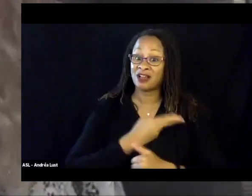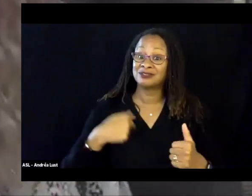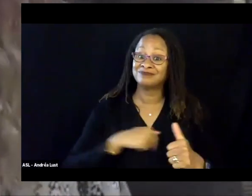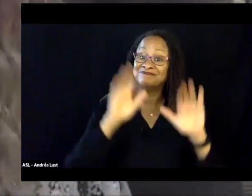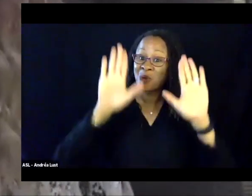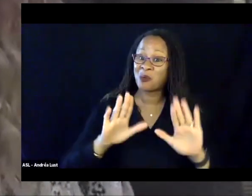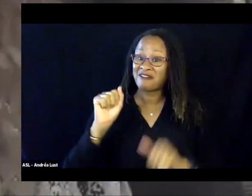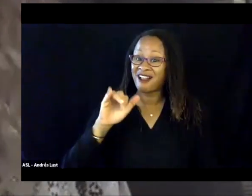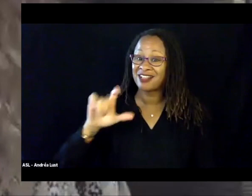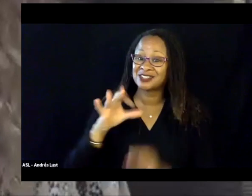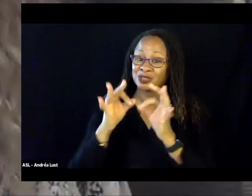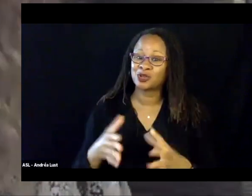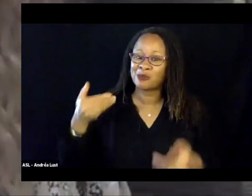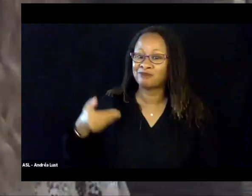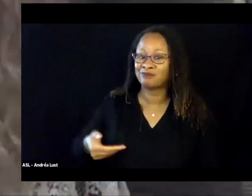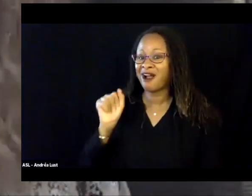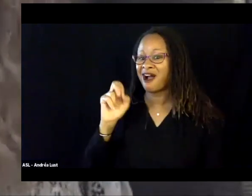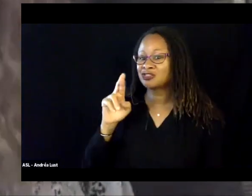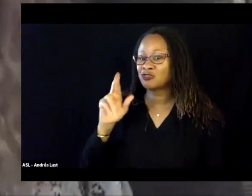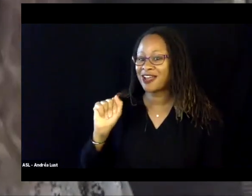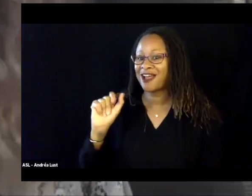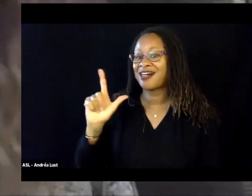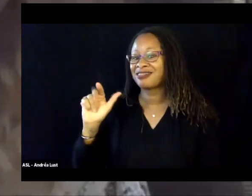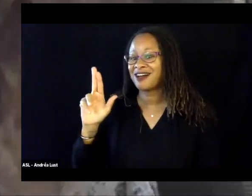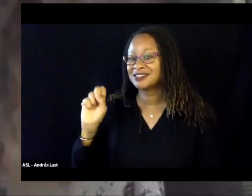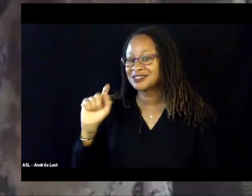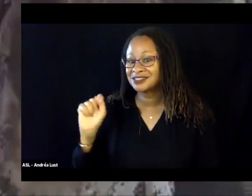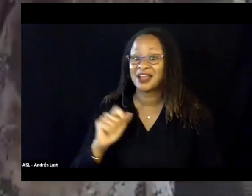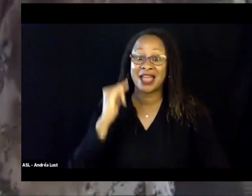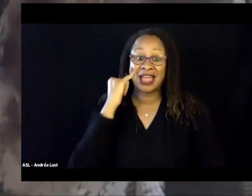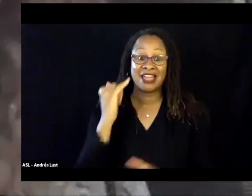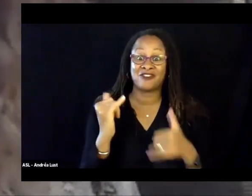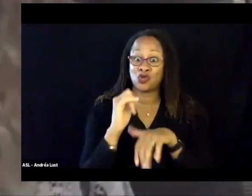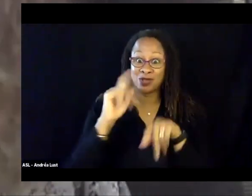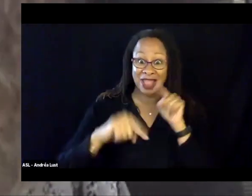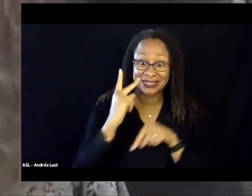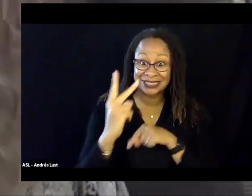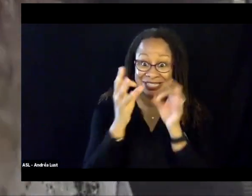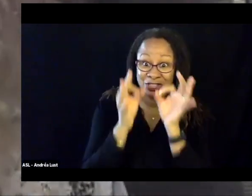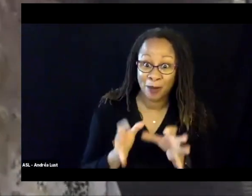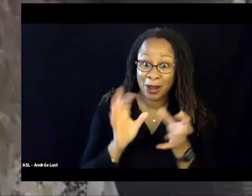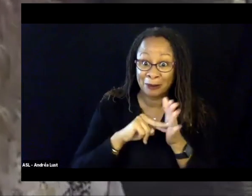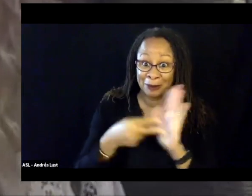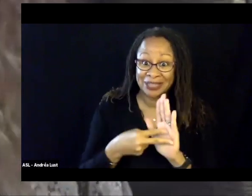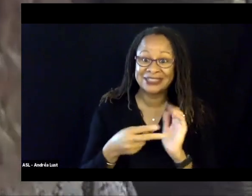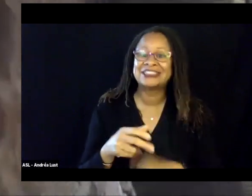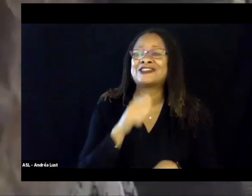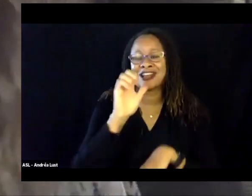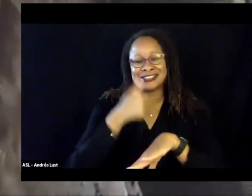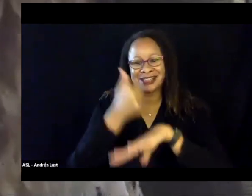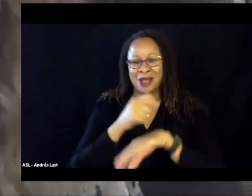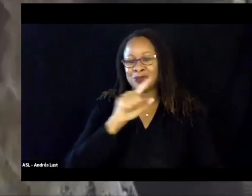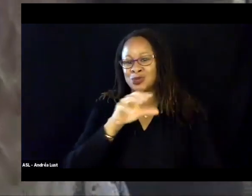wonderful ASL interpreter, Andrea Lust. And if you aren't seeing Andrea, that means that you haven't set your